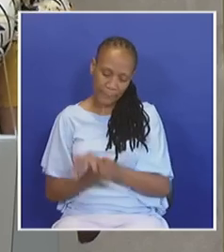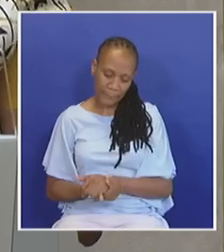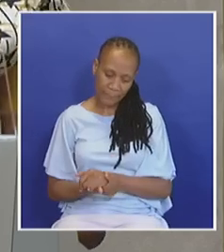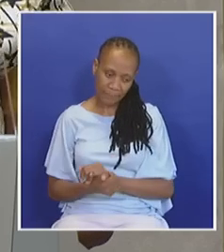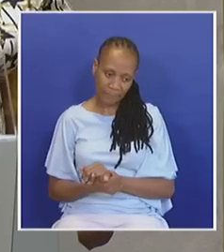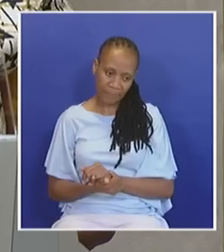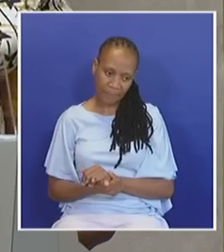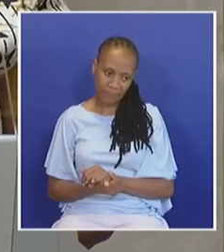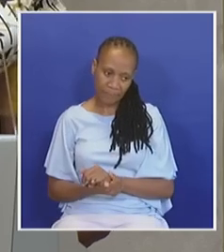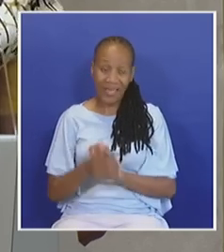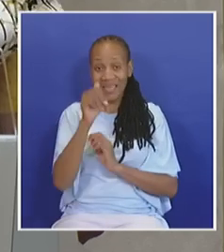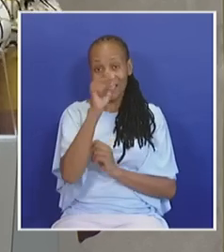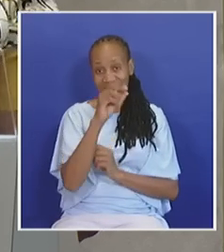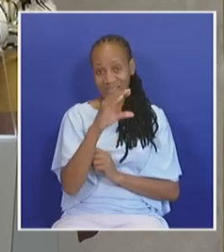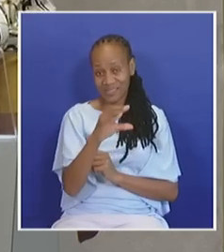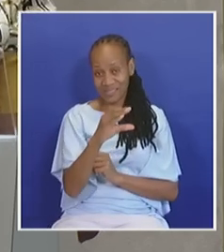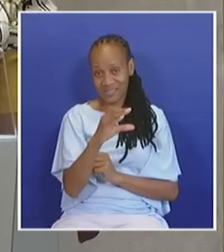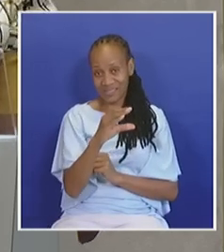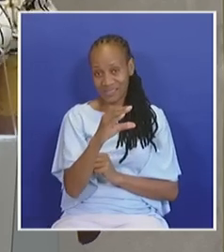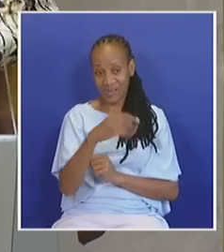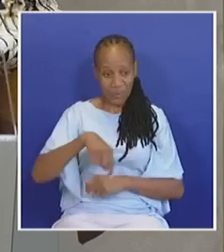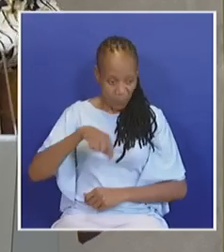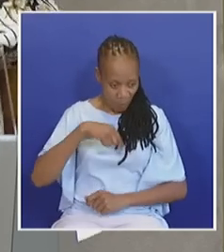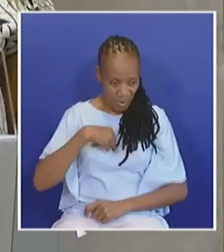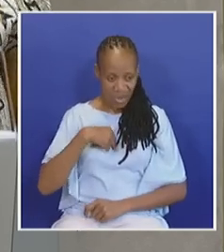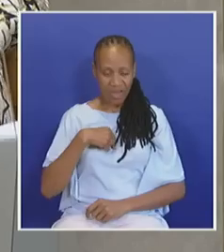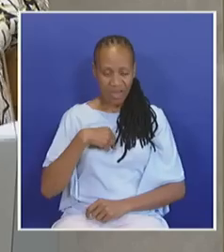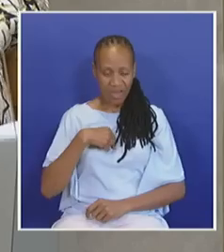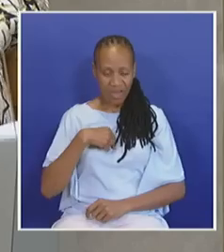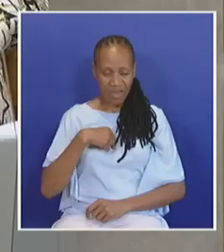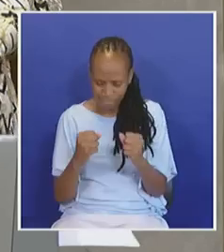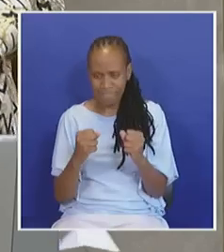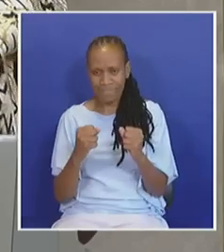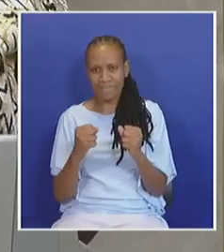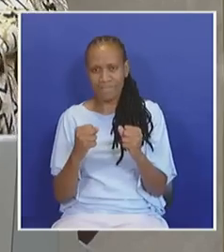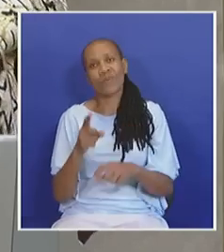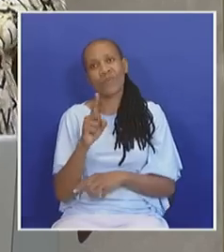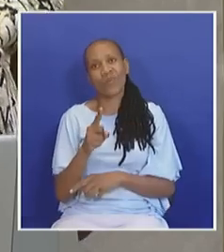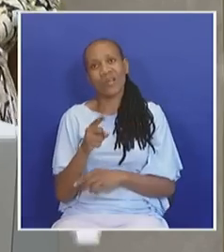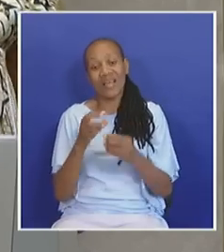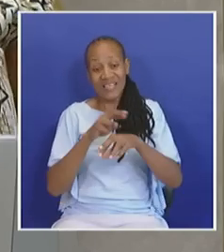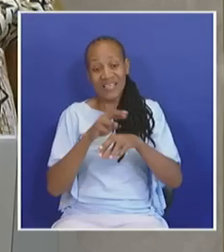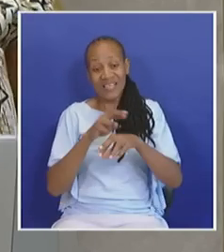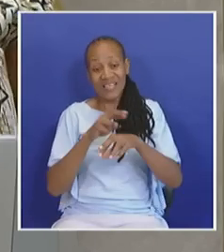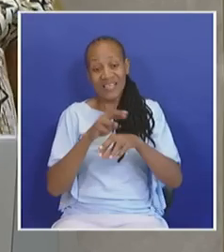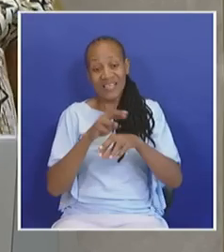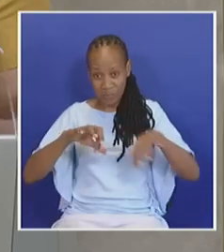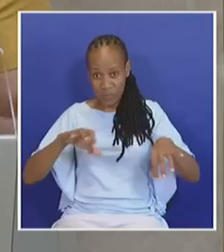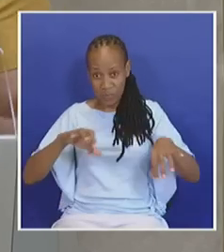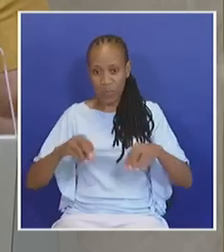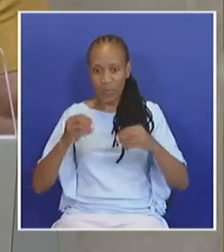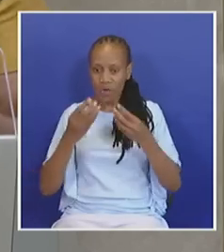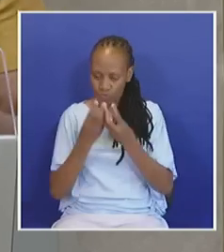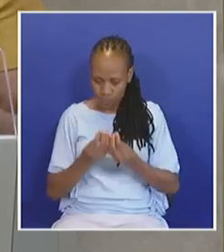we in the ANC are very much committed in ending racism